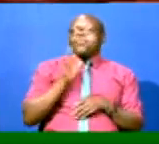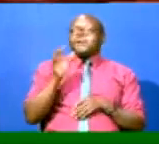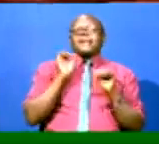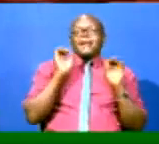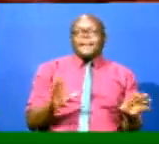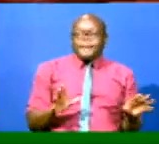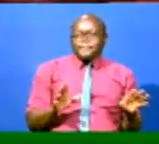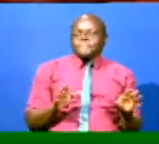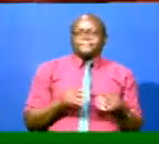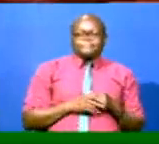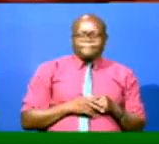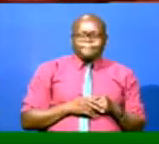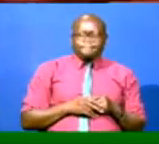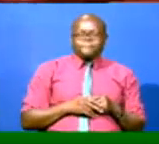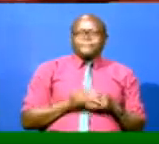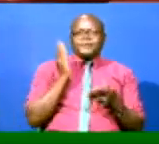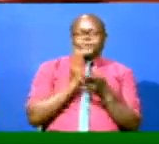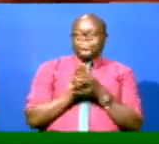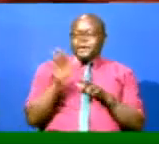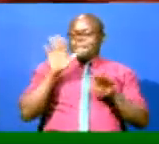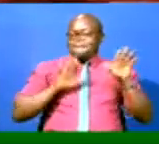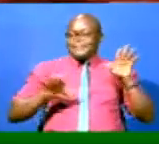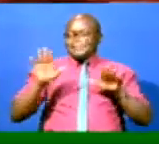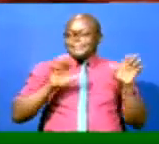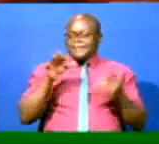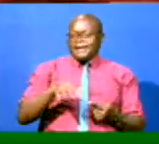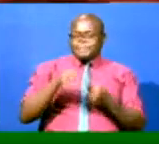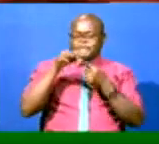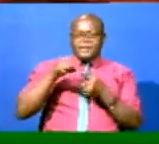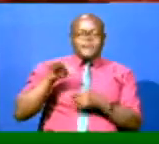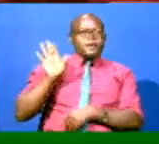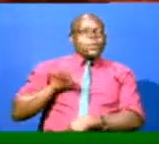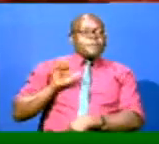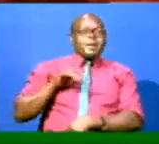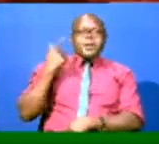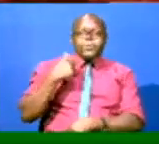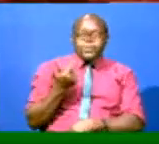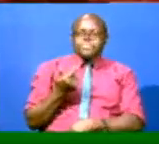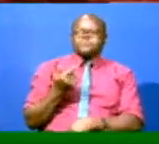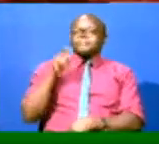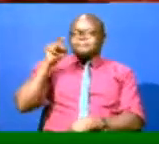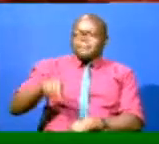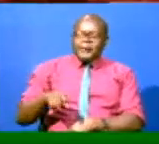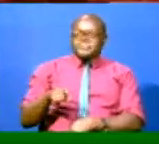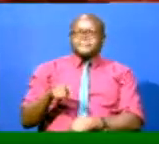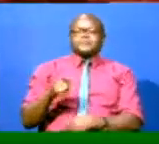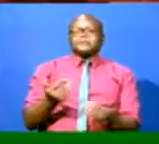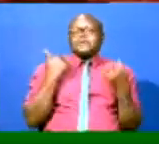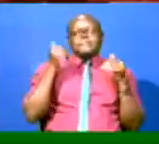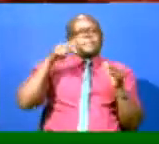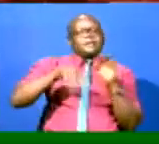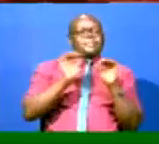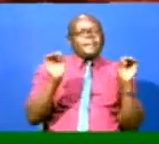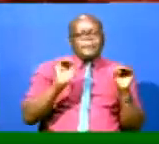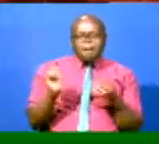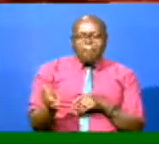it is so frustrating for especially women who have to cut short their sleep very early in the